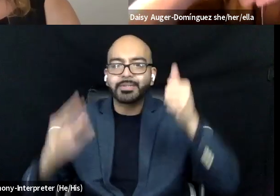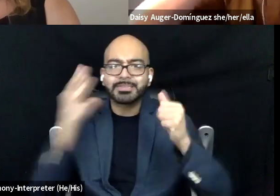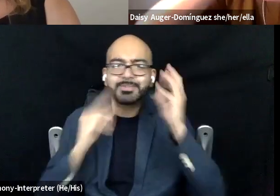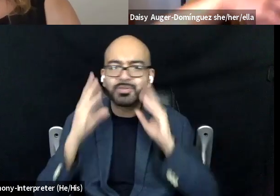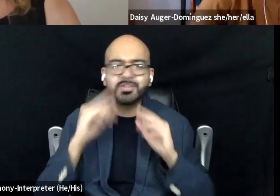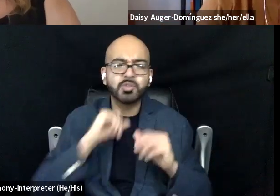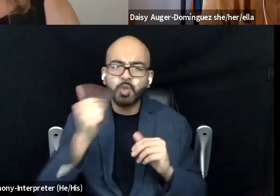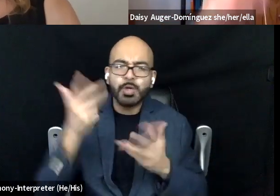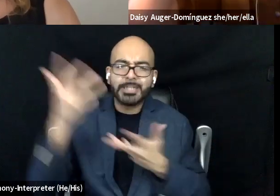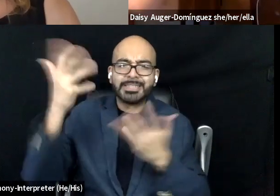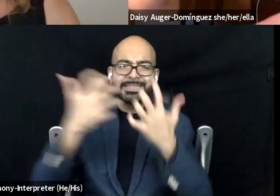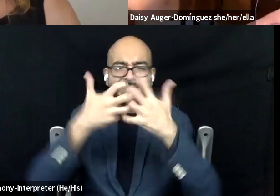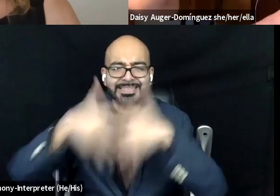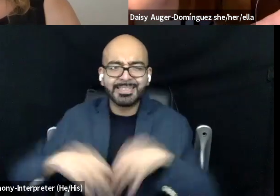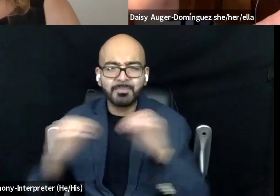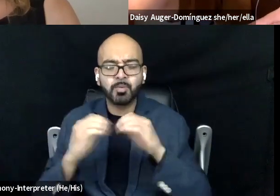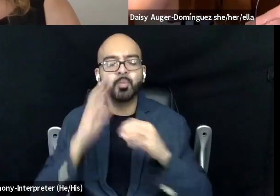And that's where culture change truly happens, is